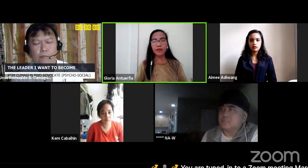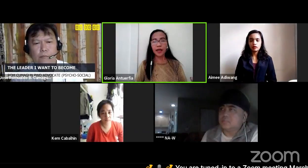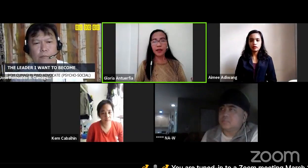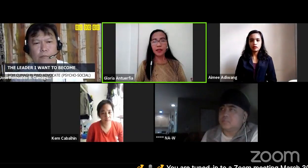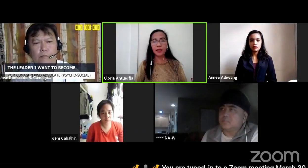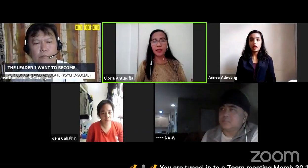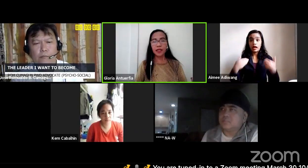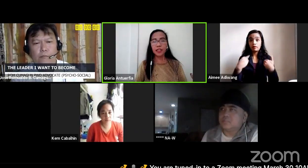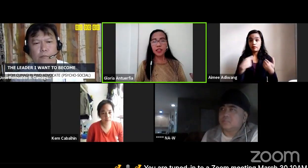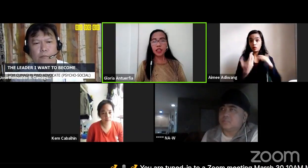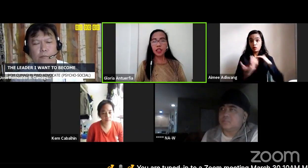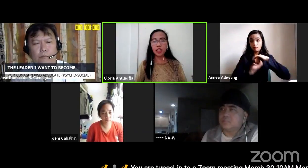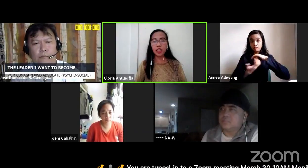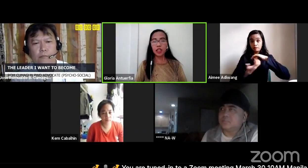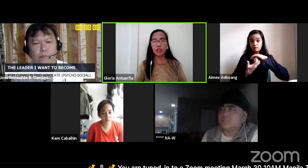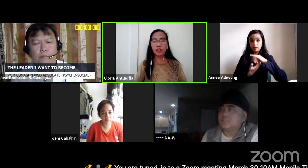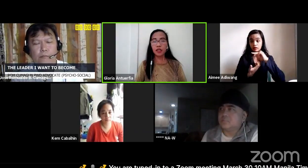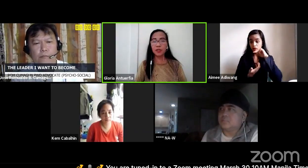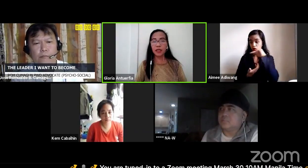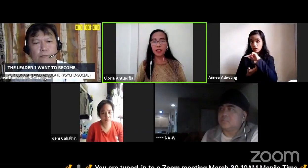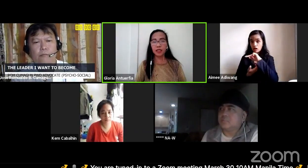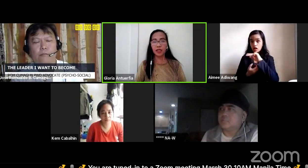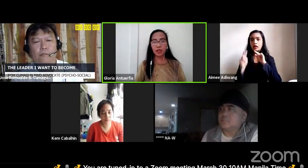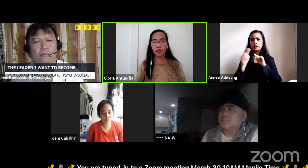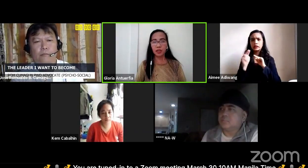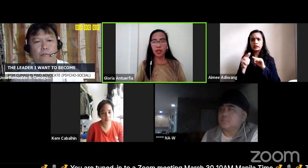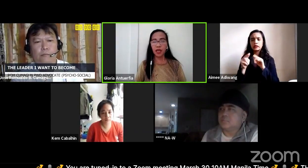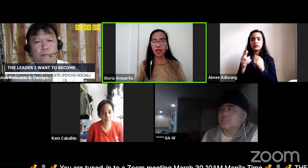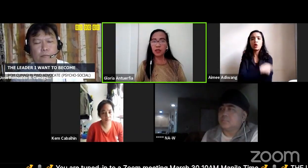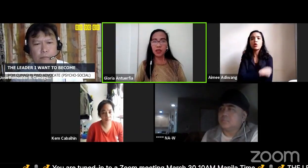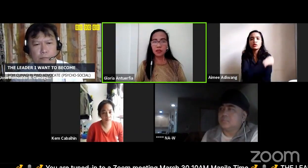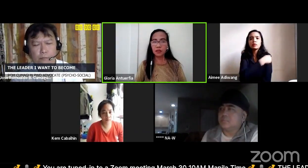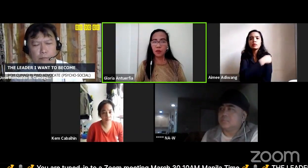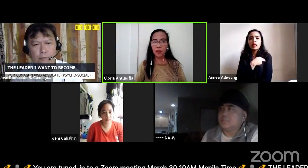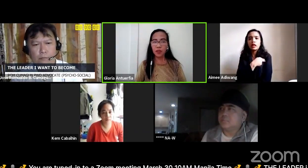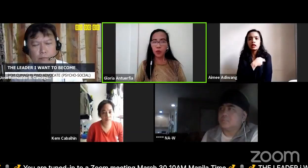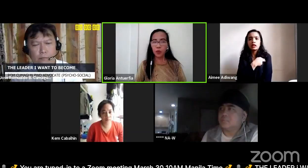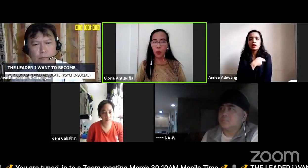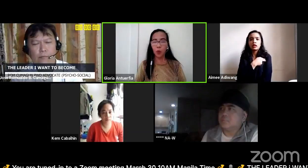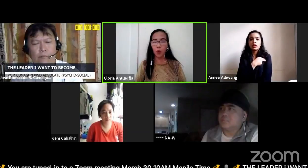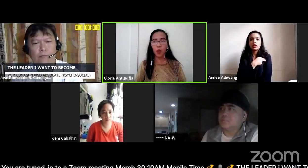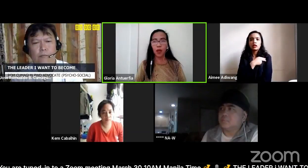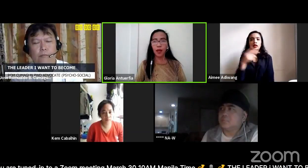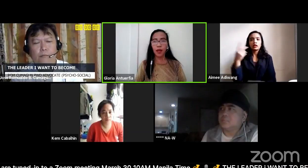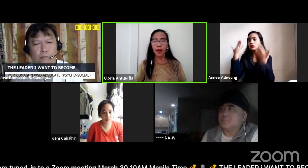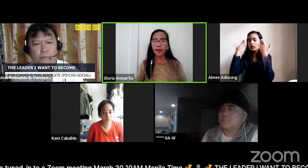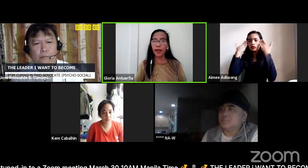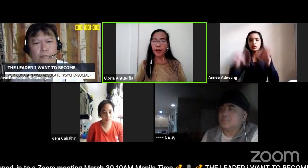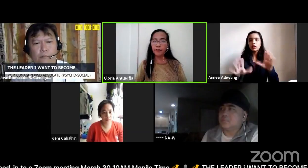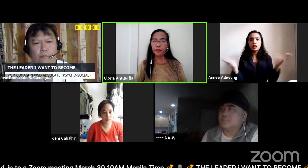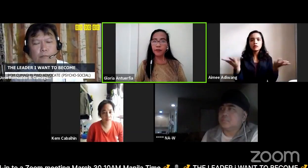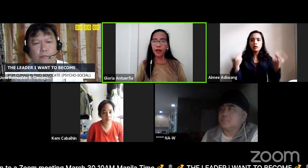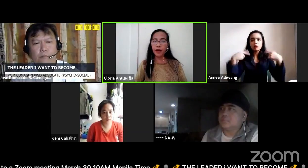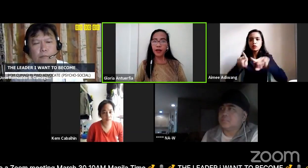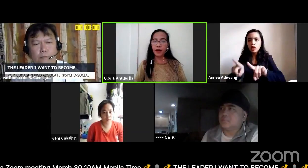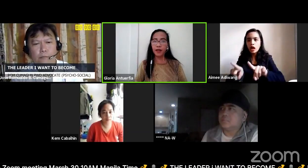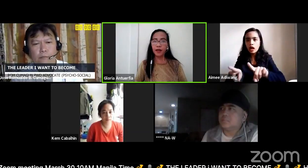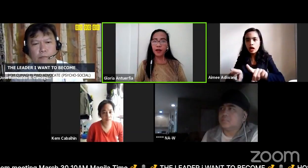I have a client, she really needs hospitalization and she doesn't know where to go. They